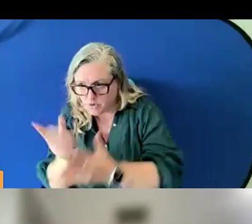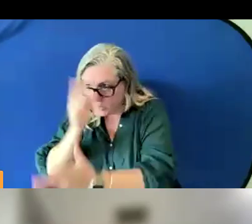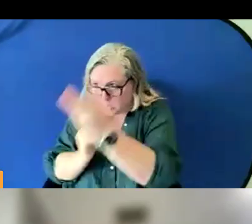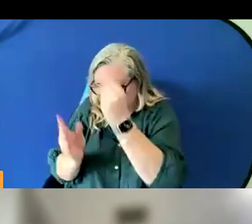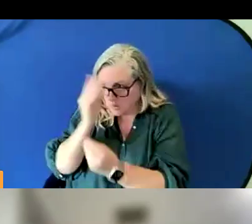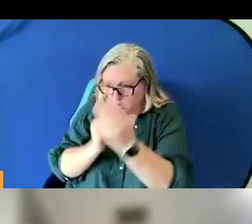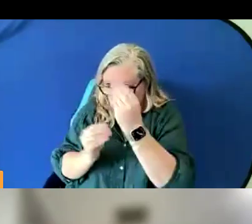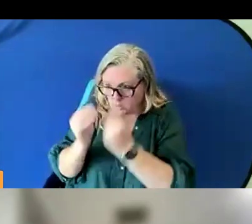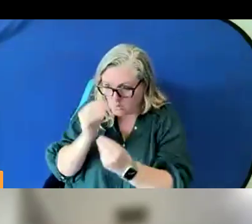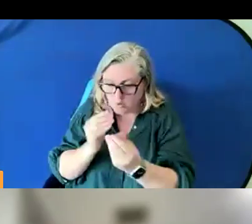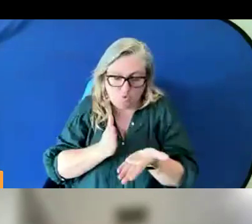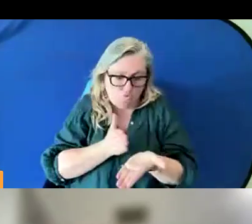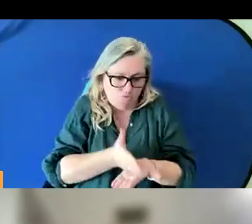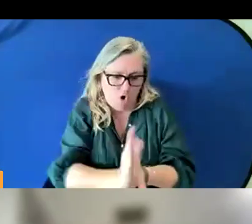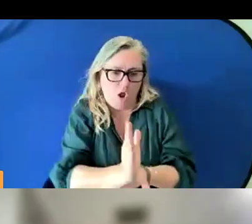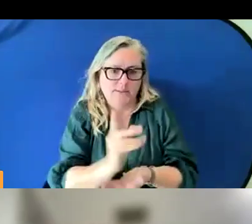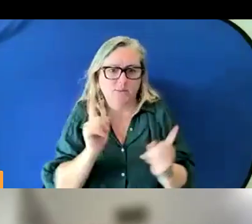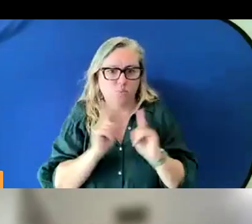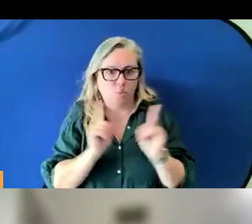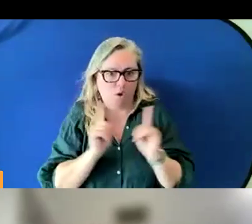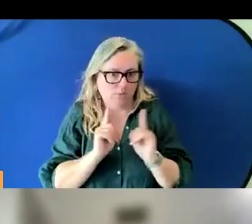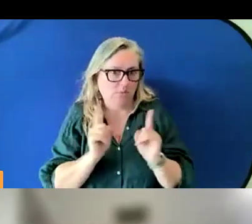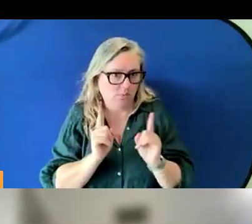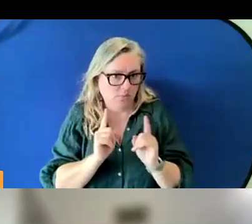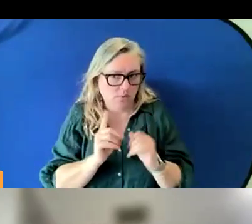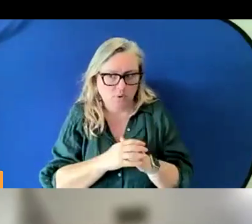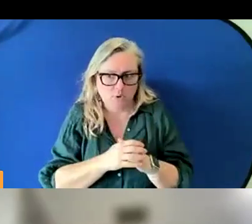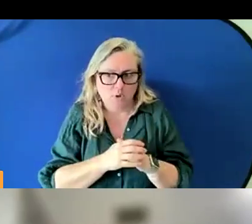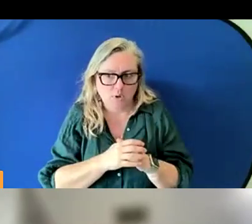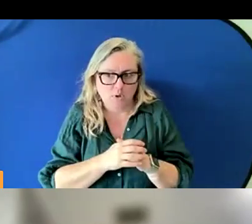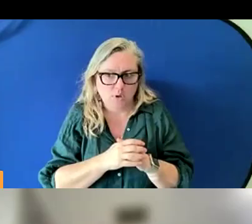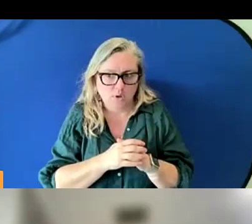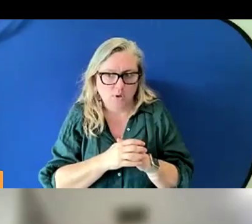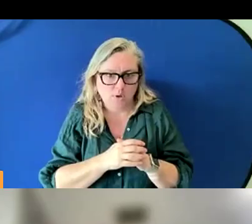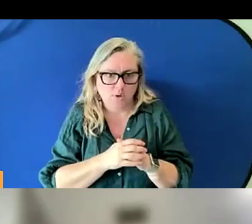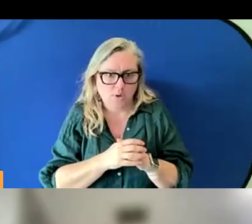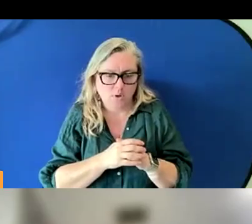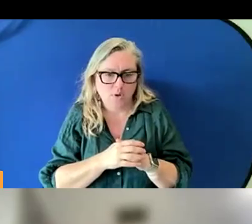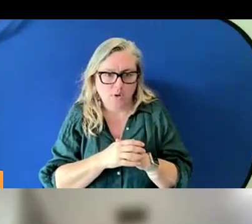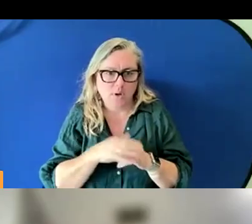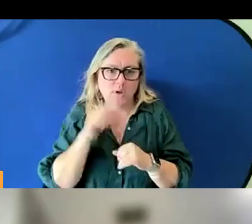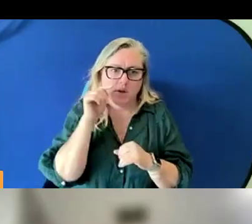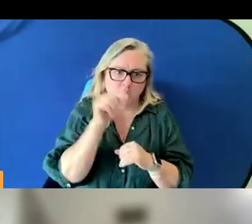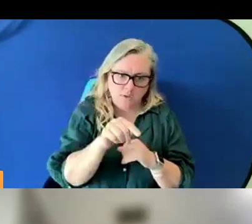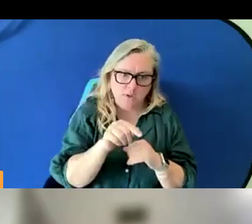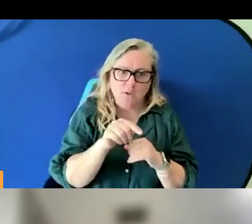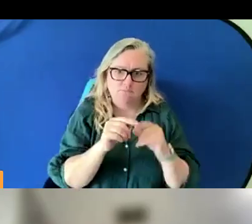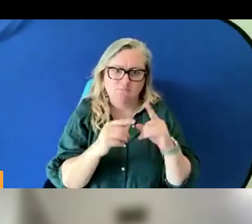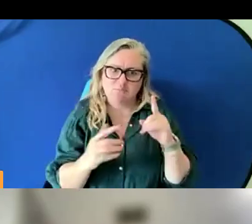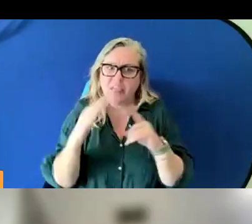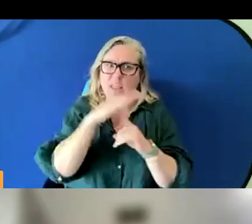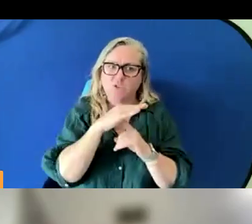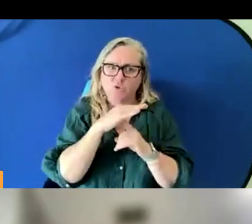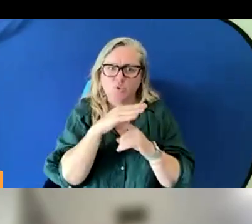your rights when doing those tough navigations